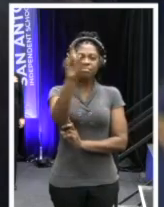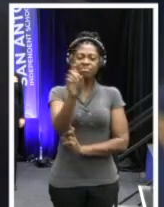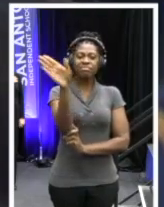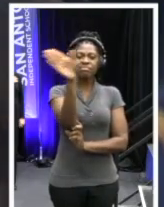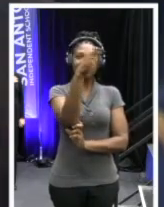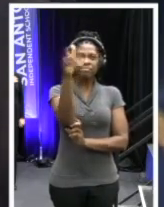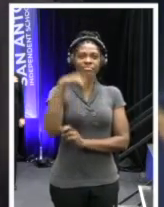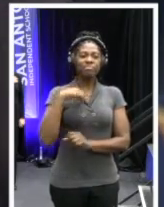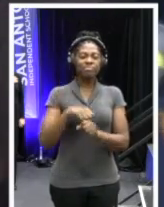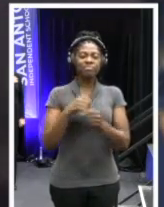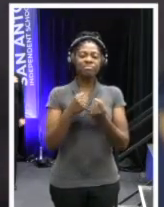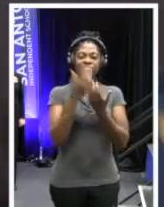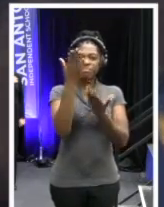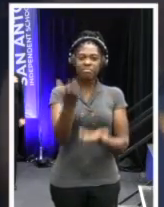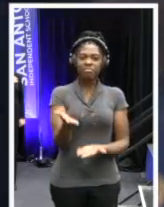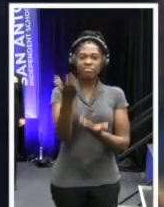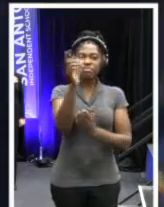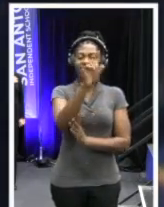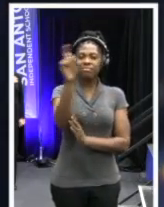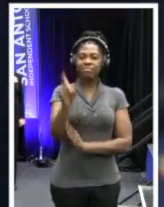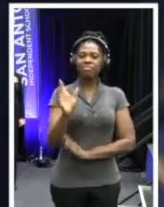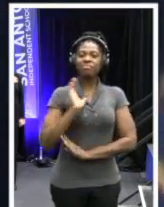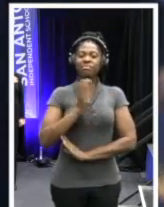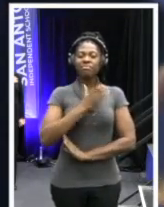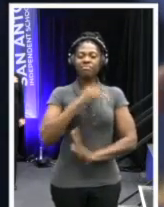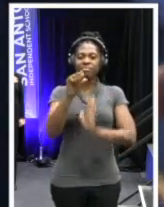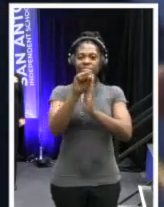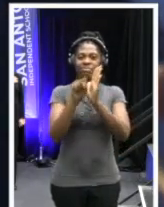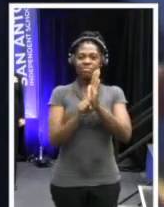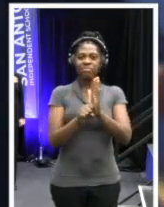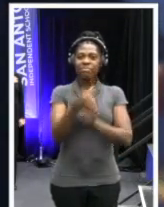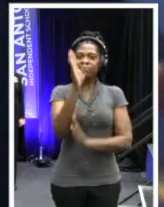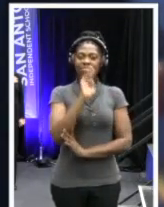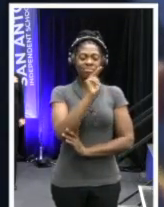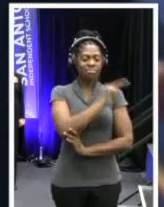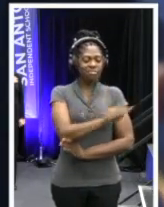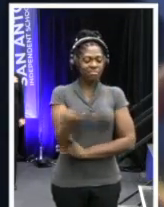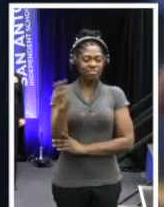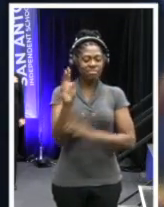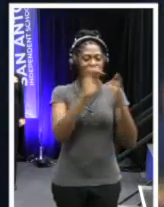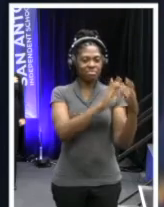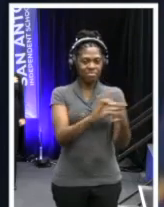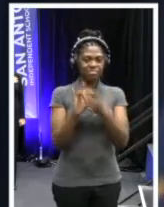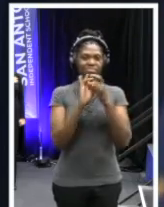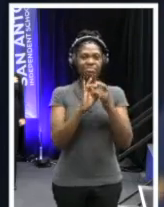pledge allegiance to thee, Texas, one state under God, one and indivisible.